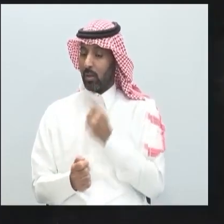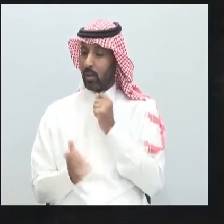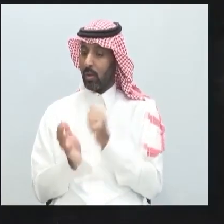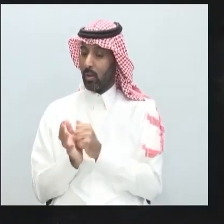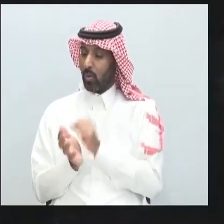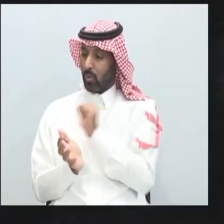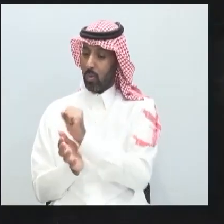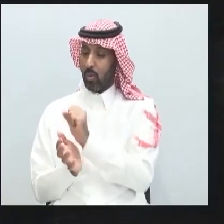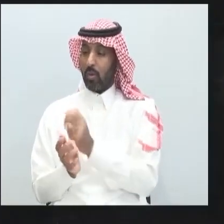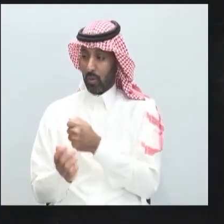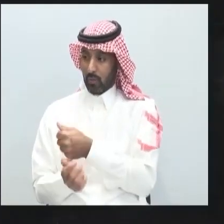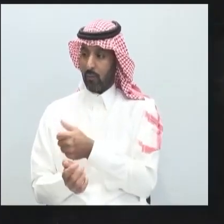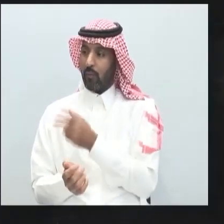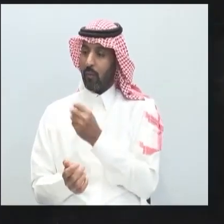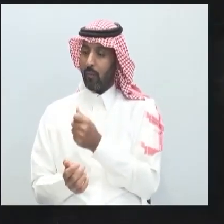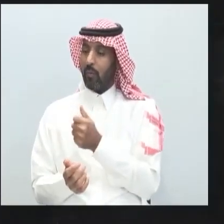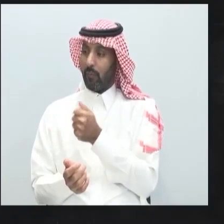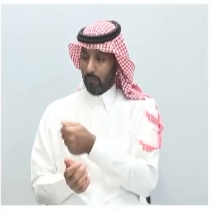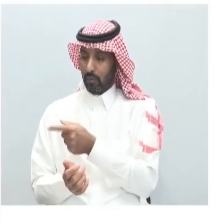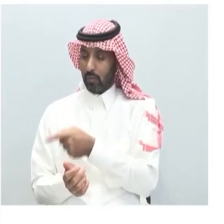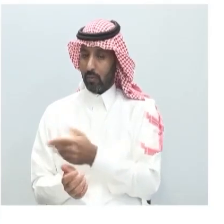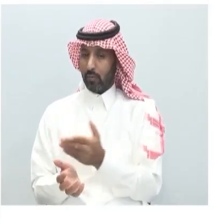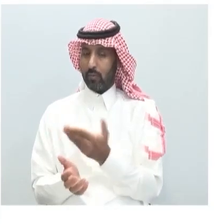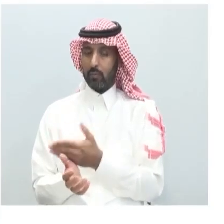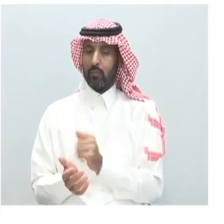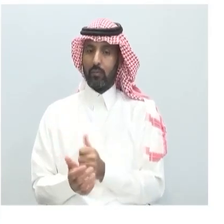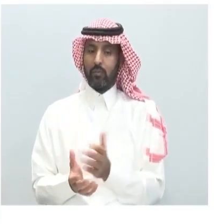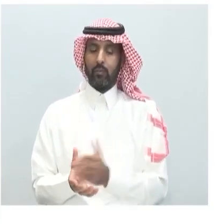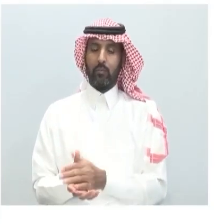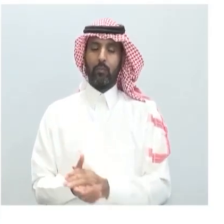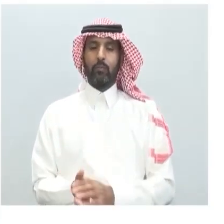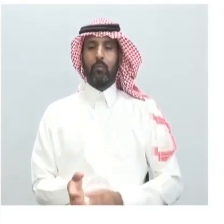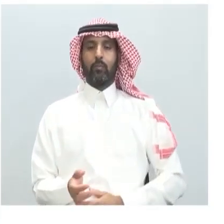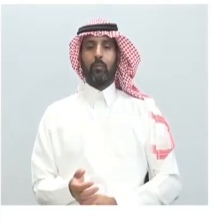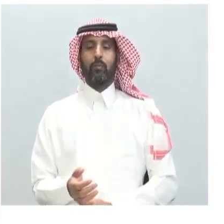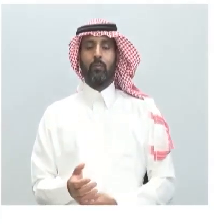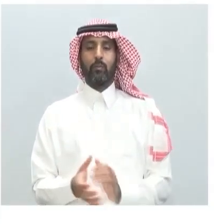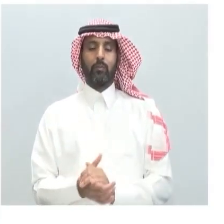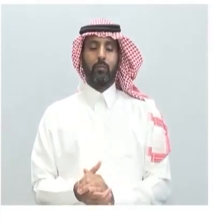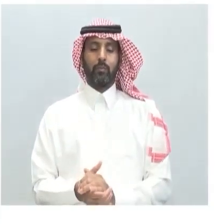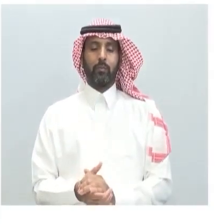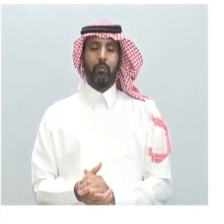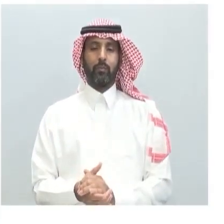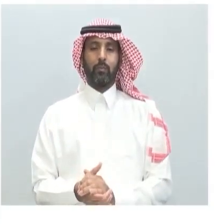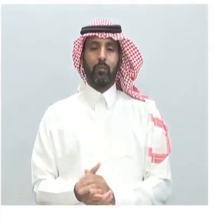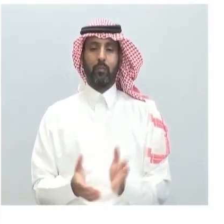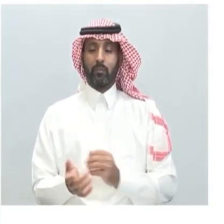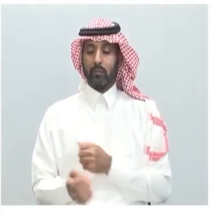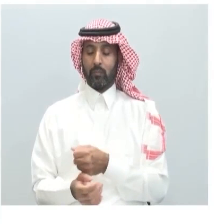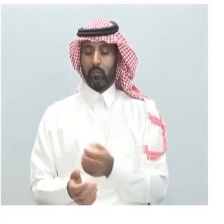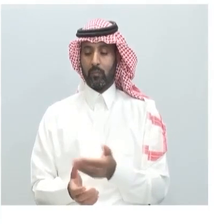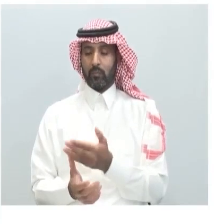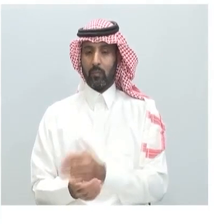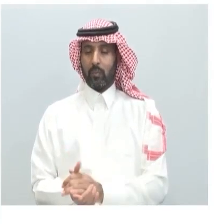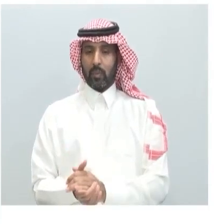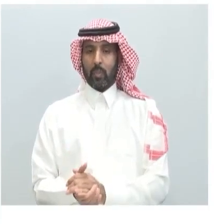the money amount that can buy this house. Again, they should buy their own home. They have enough money to buy this